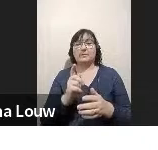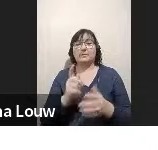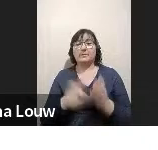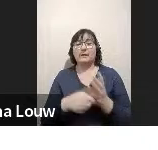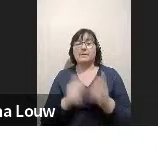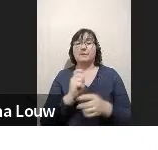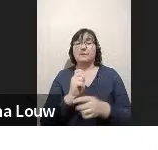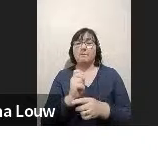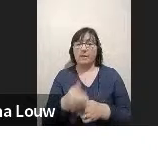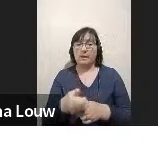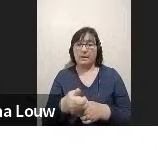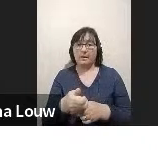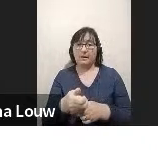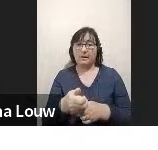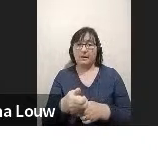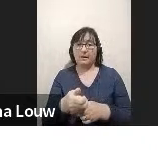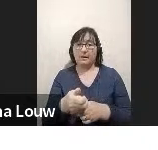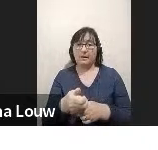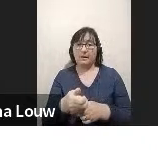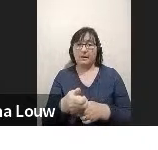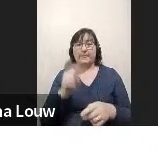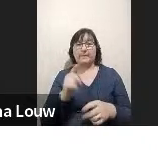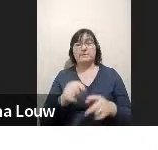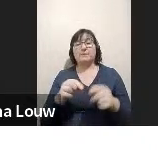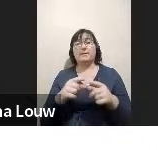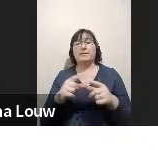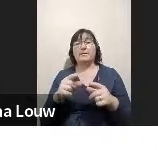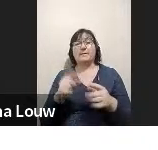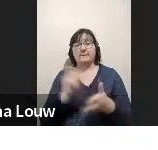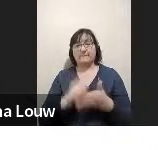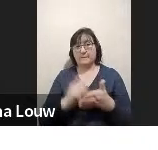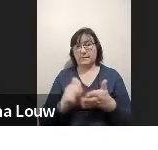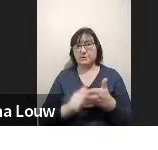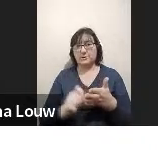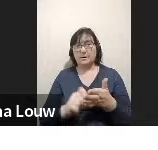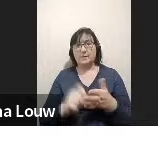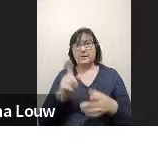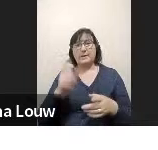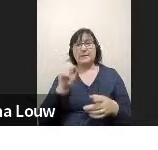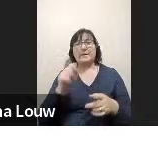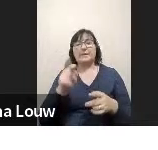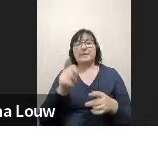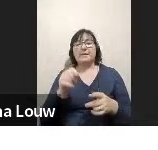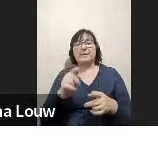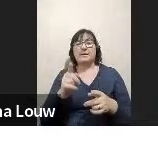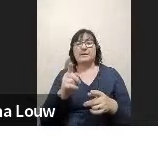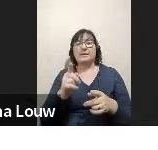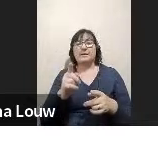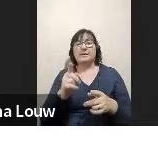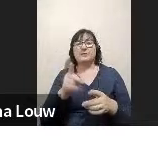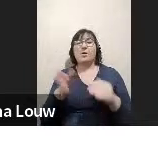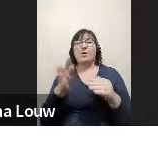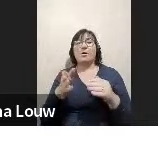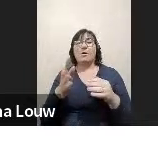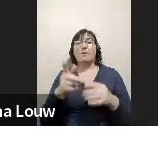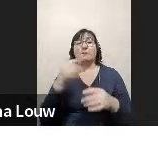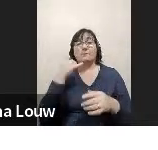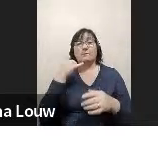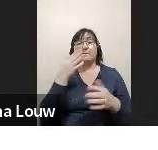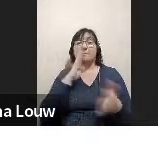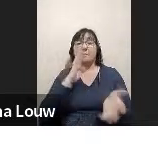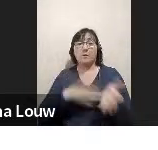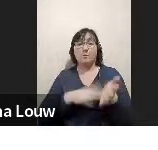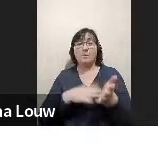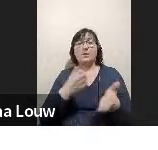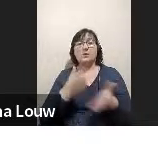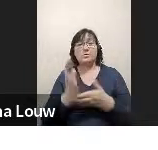be completed. Now remember, this is a virtual appointment. That means it'll be done either telephonically or via MS Teams. Okay,